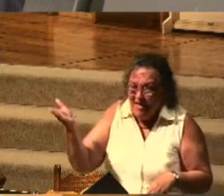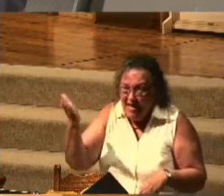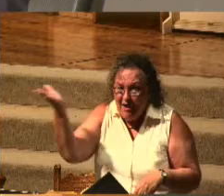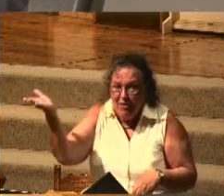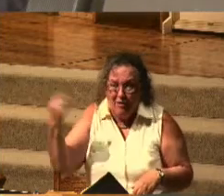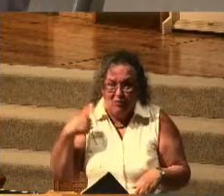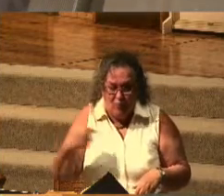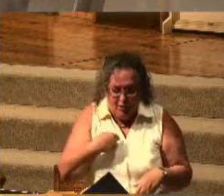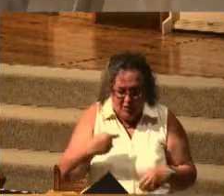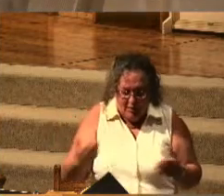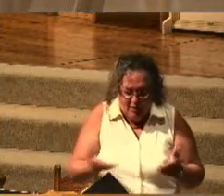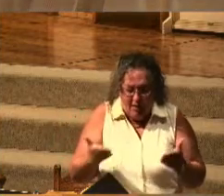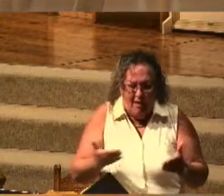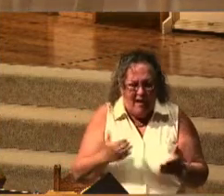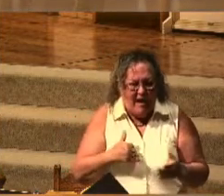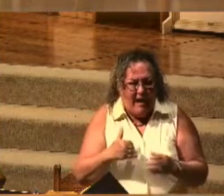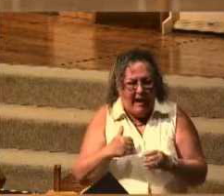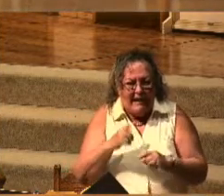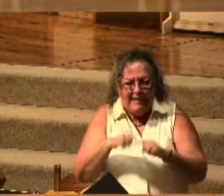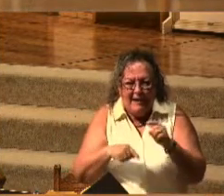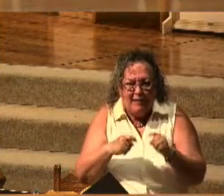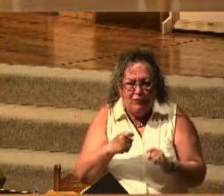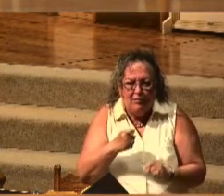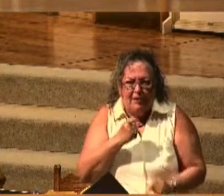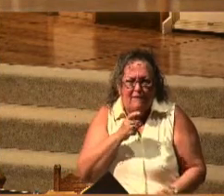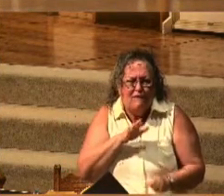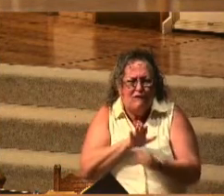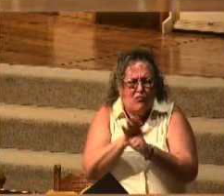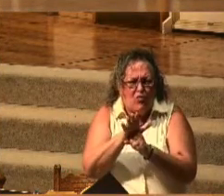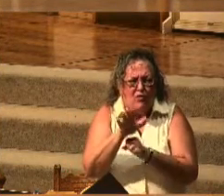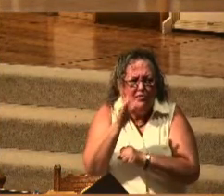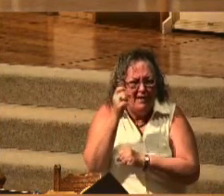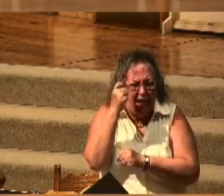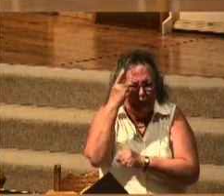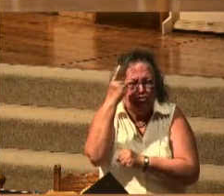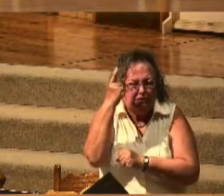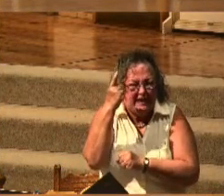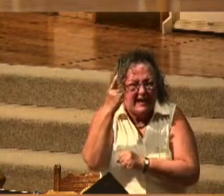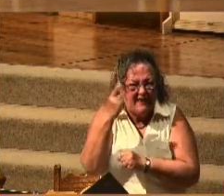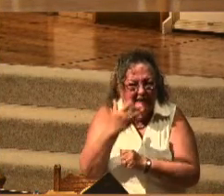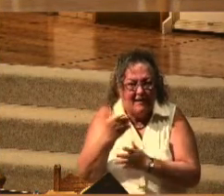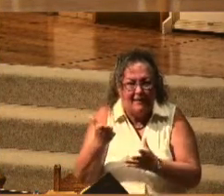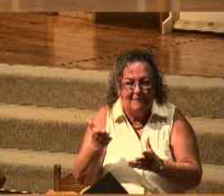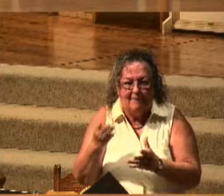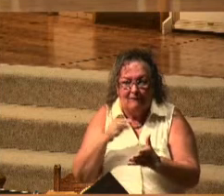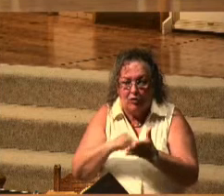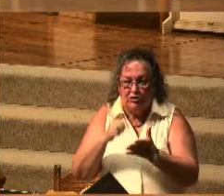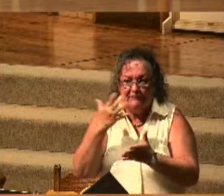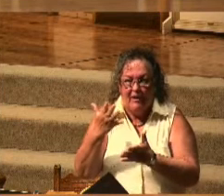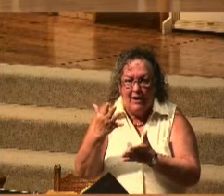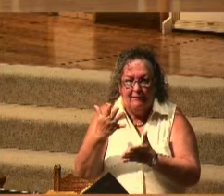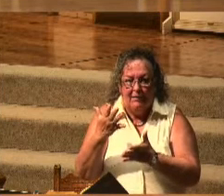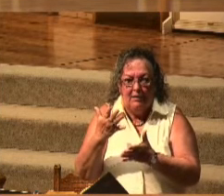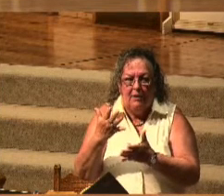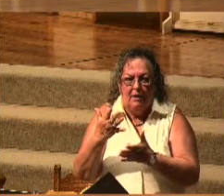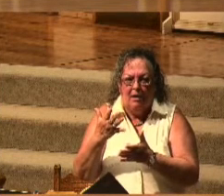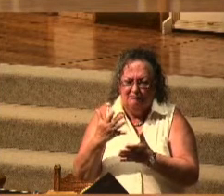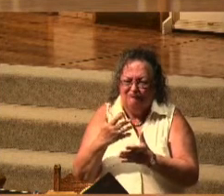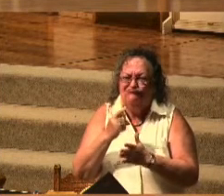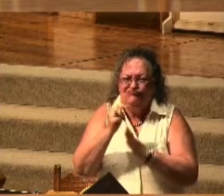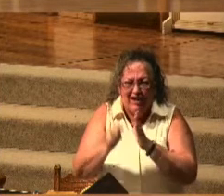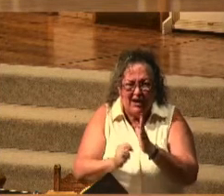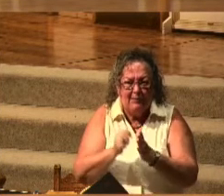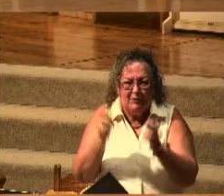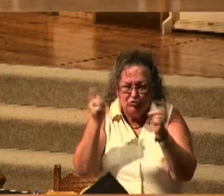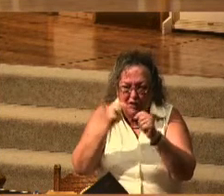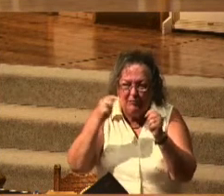can't comprehend that, but I know it's going to happen. And verse 5 says, "For in the time of trouble, he shall